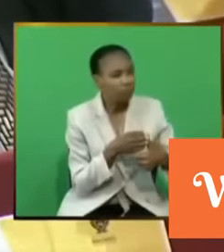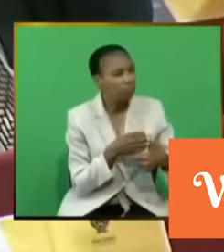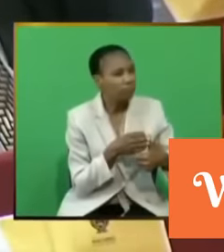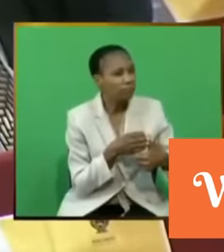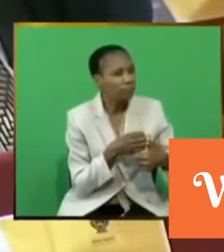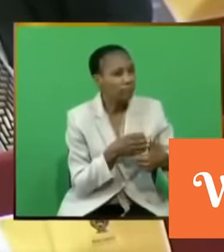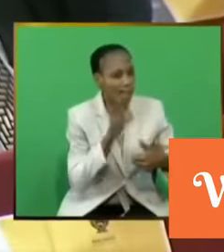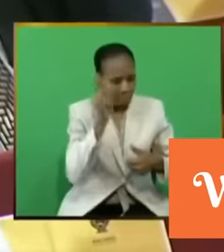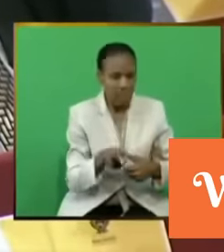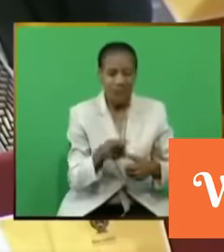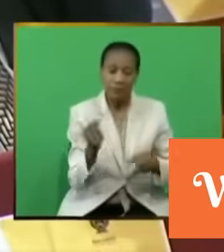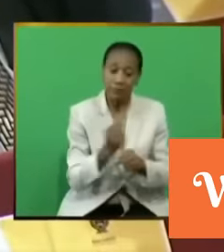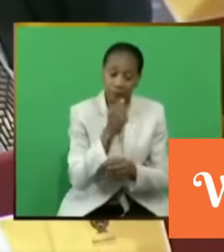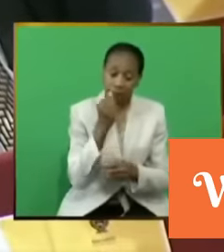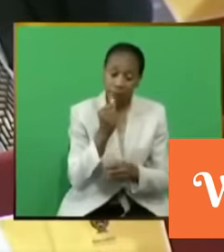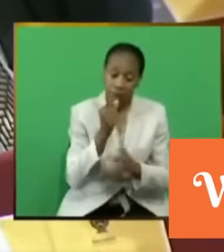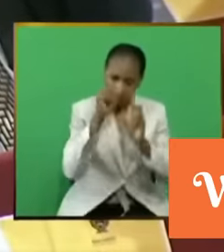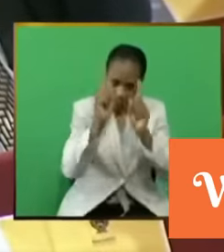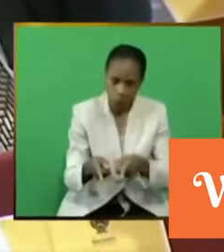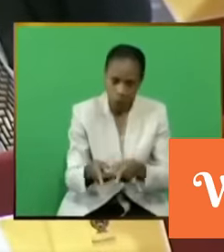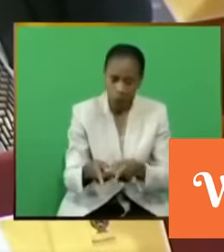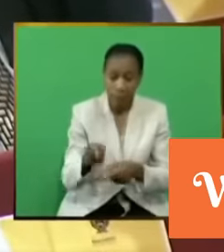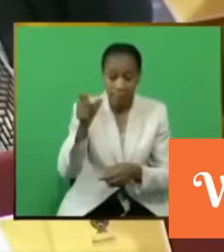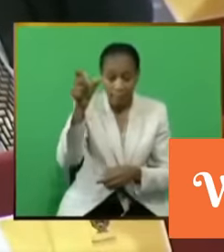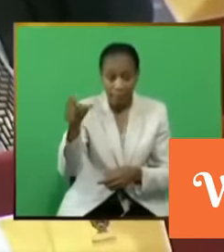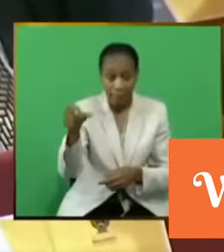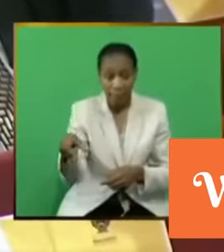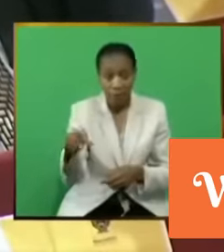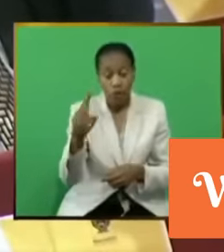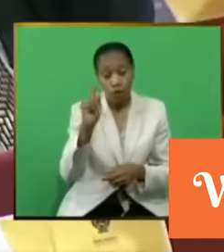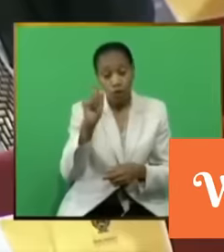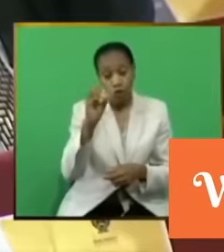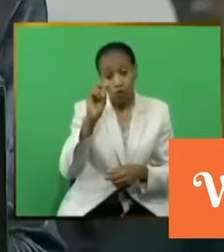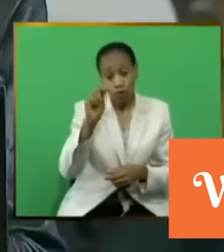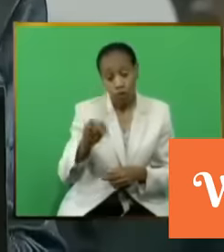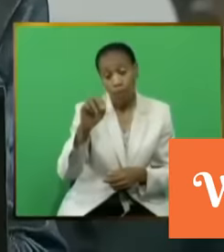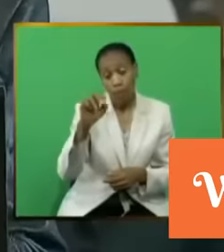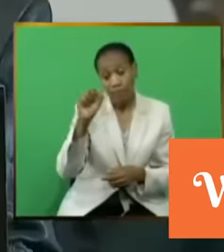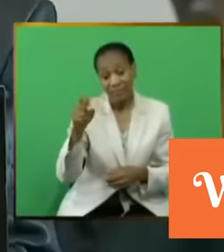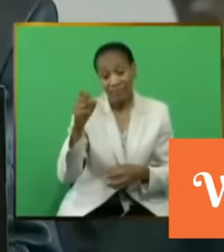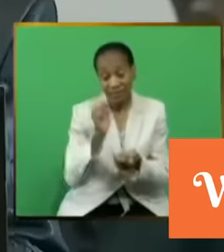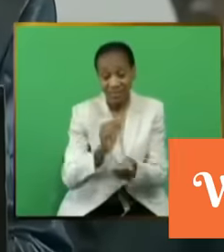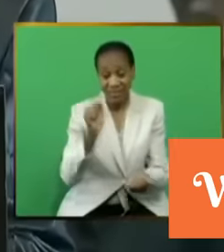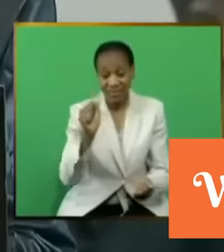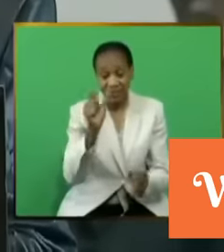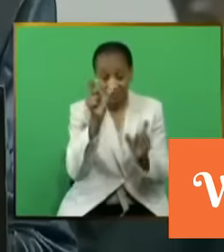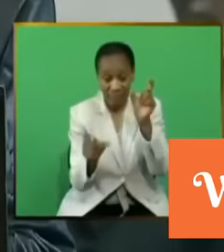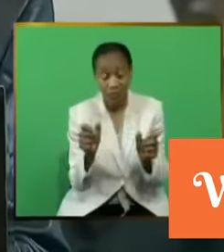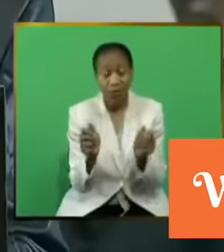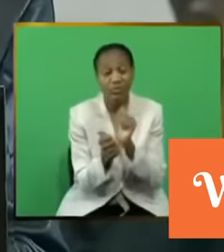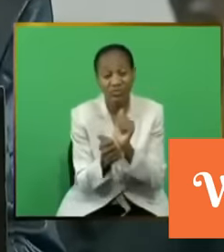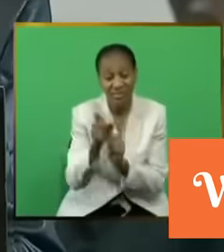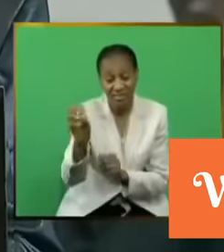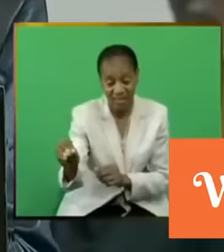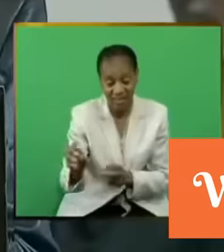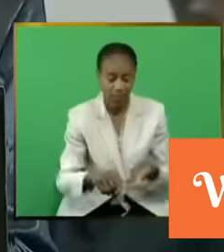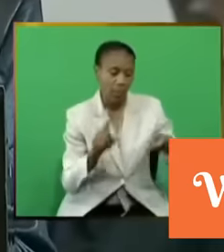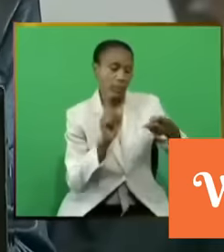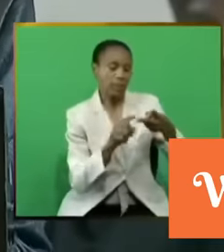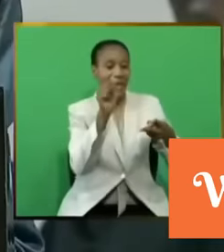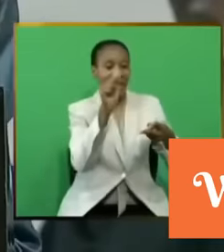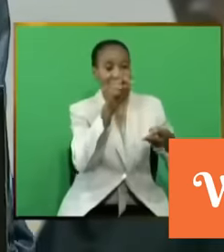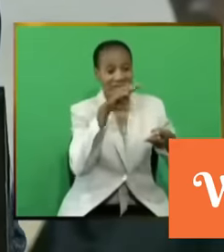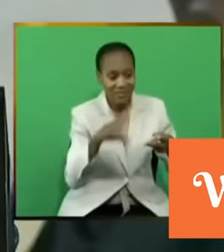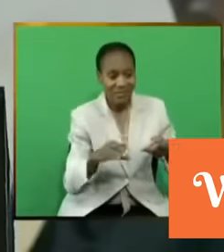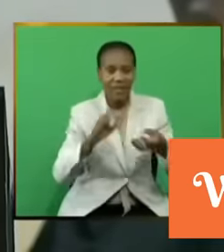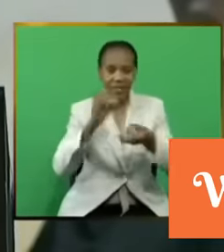to release all remaining hostages hidden in their tunnels. Secondly, the ANC and